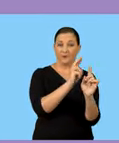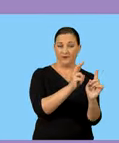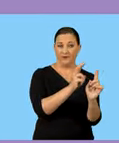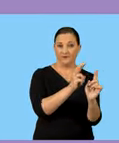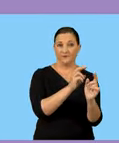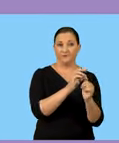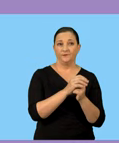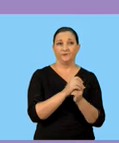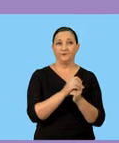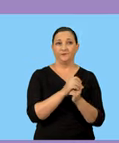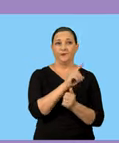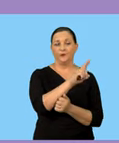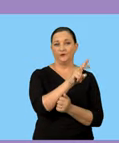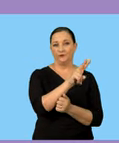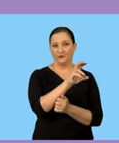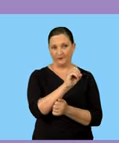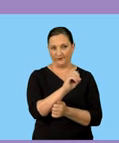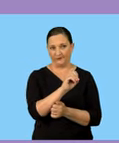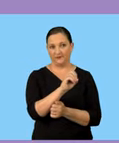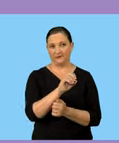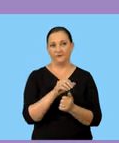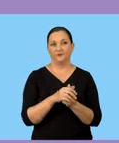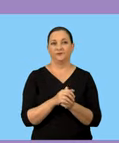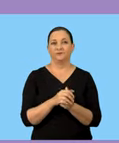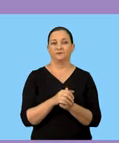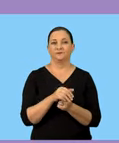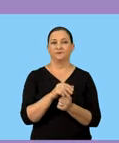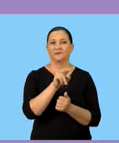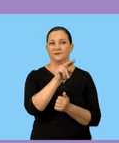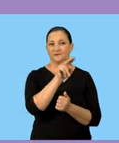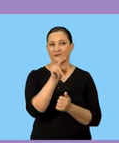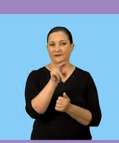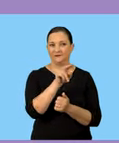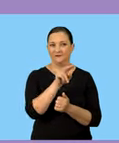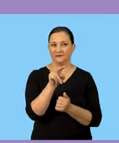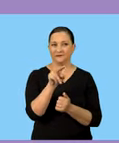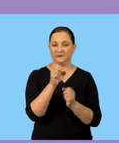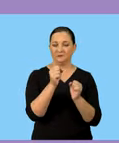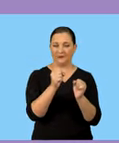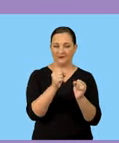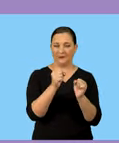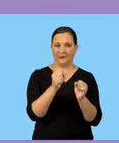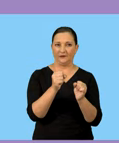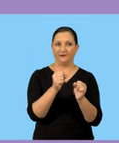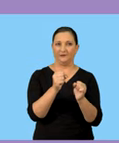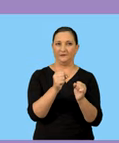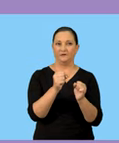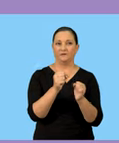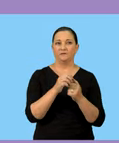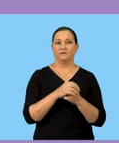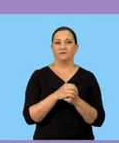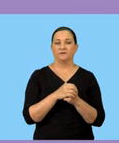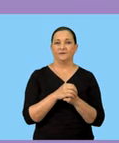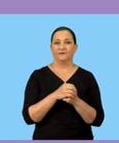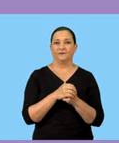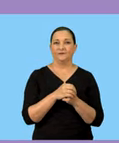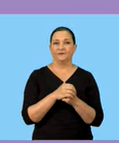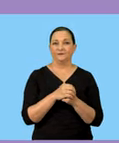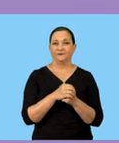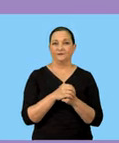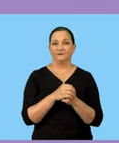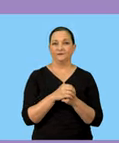going to be 10 multiplied by 12. 10 multiplied by 12 is 120, and the variable will remain